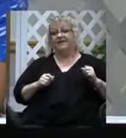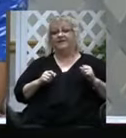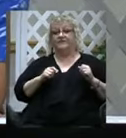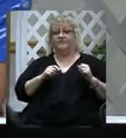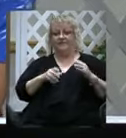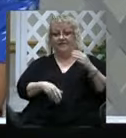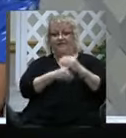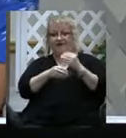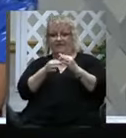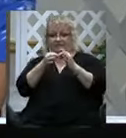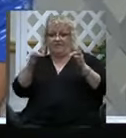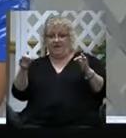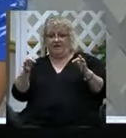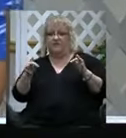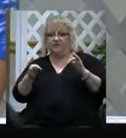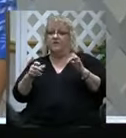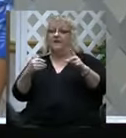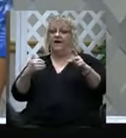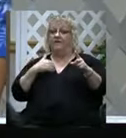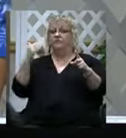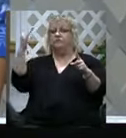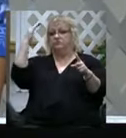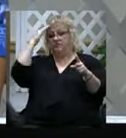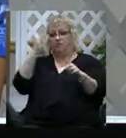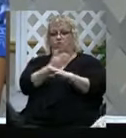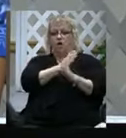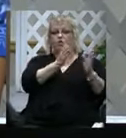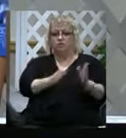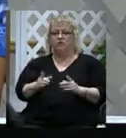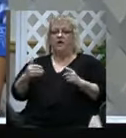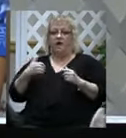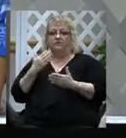add that line to those languages where you've had made prior arrangements